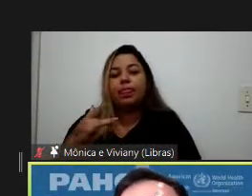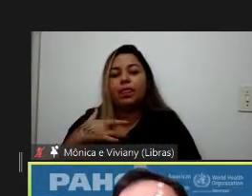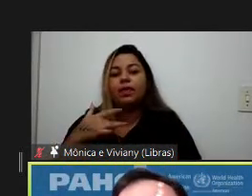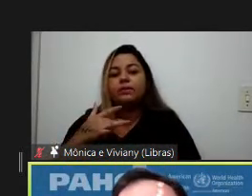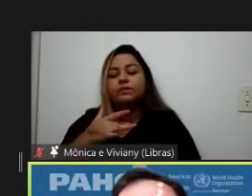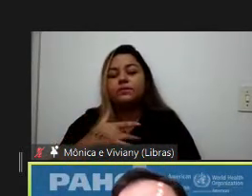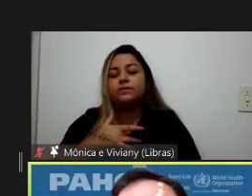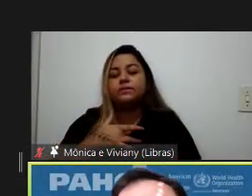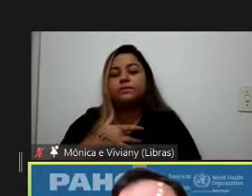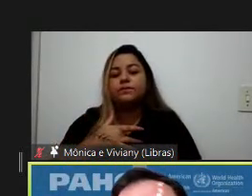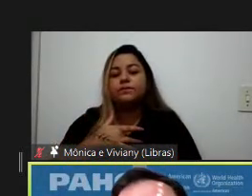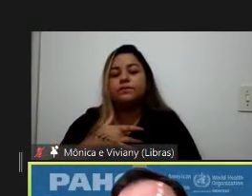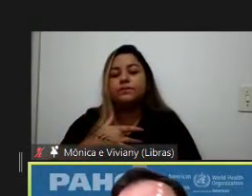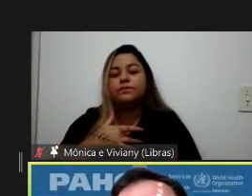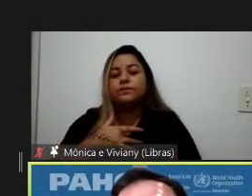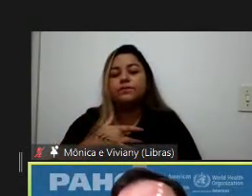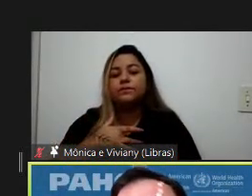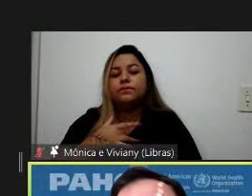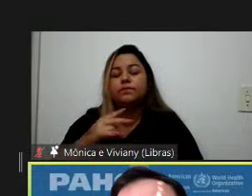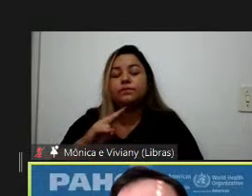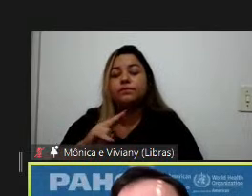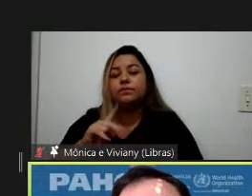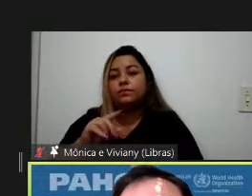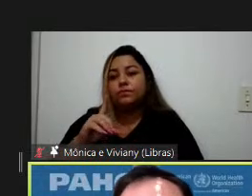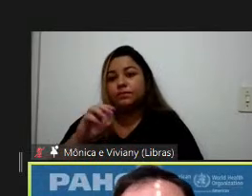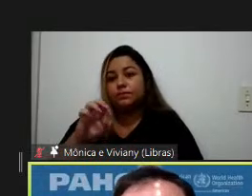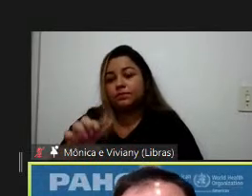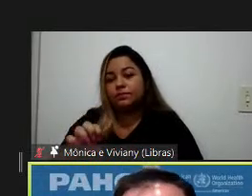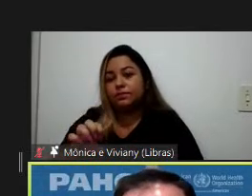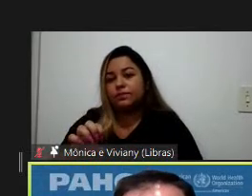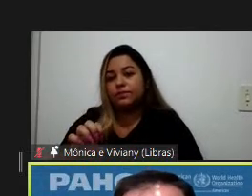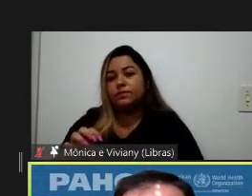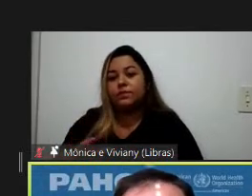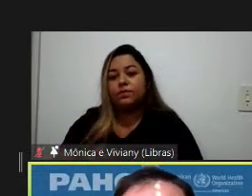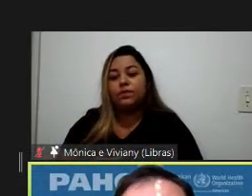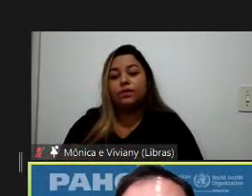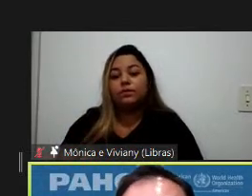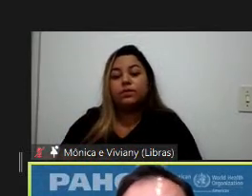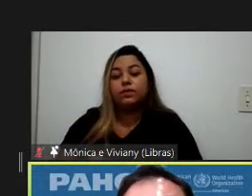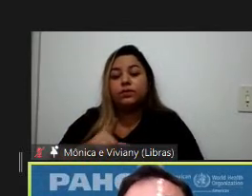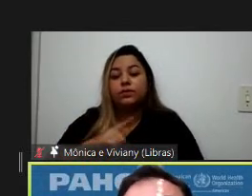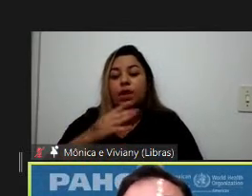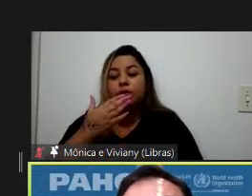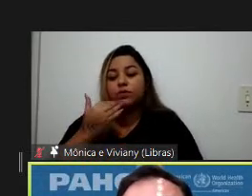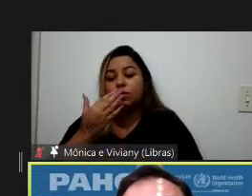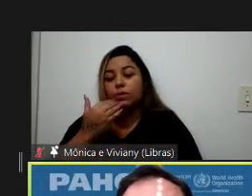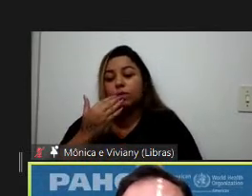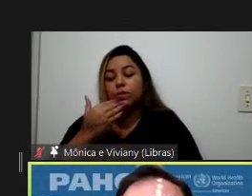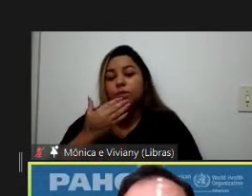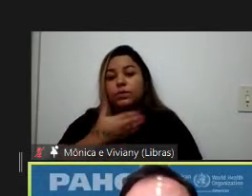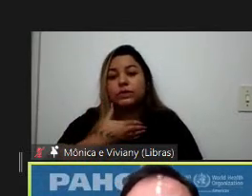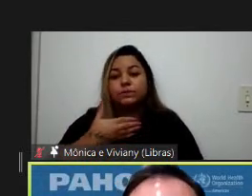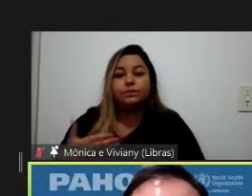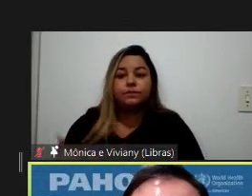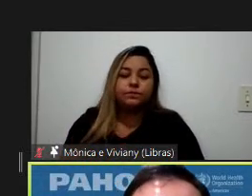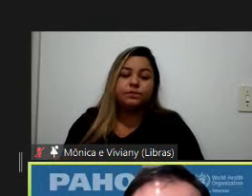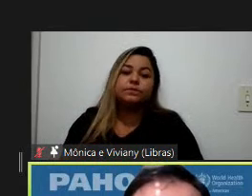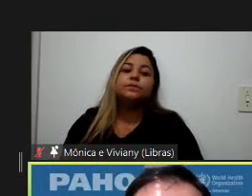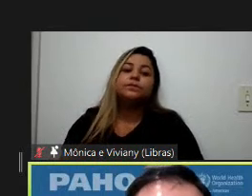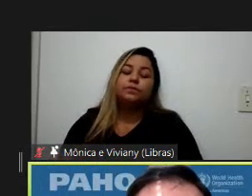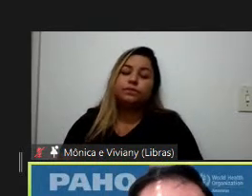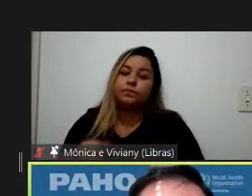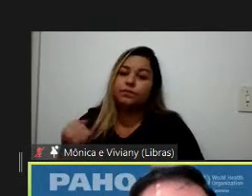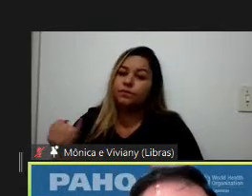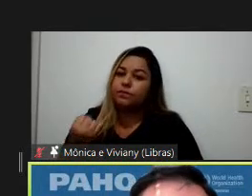these levels of health, be it of better quality. The second one is about the strengthening stewardship and